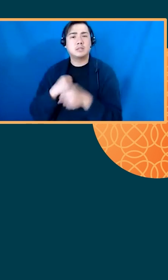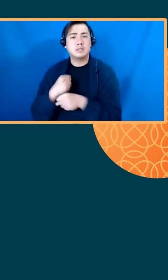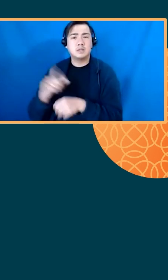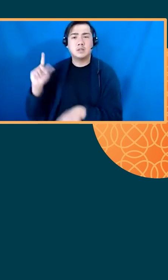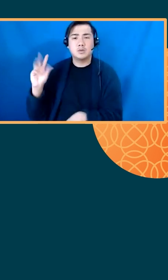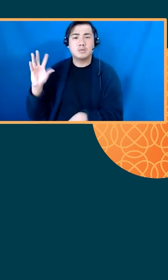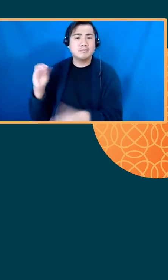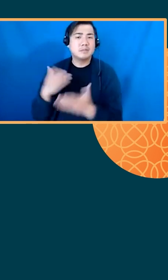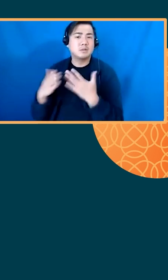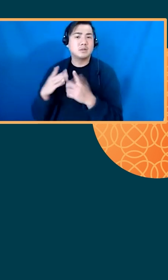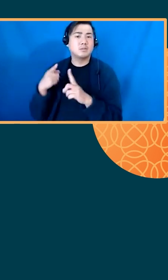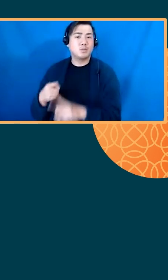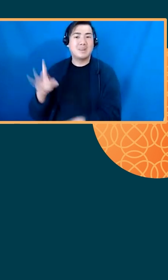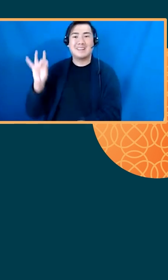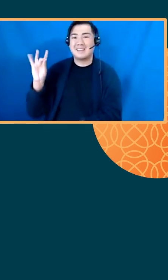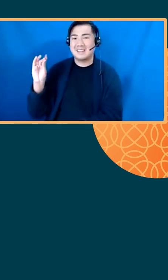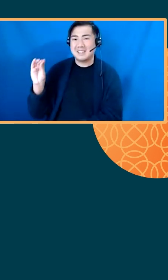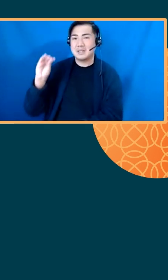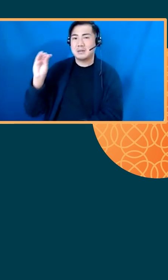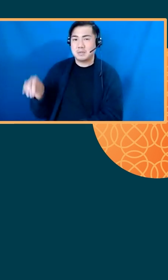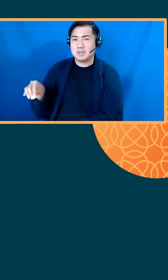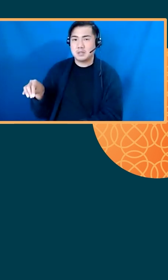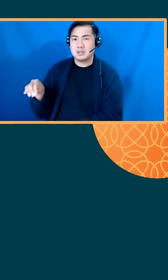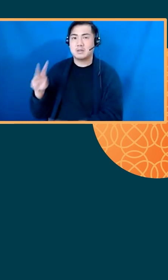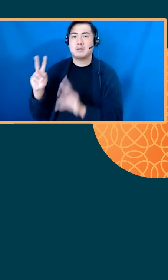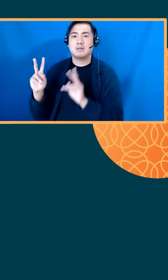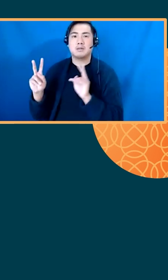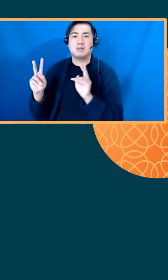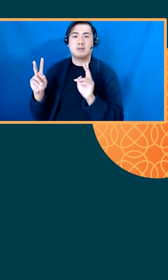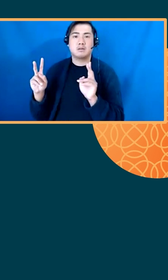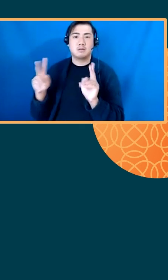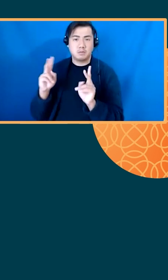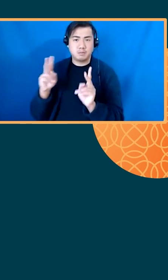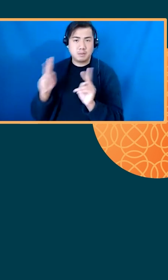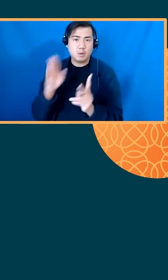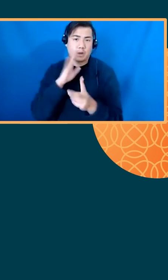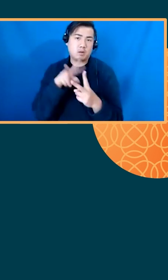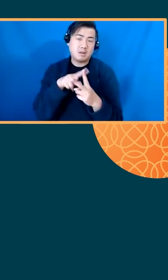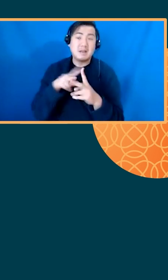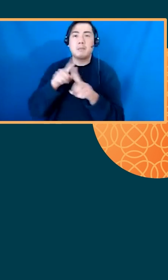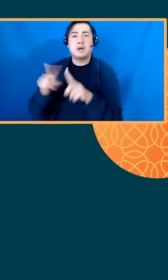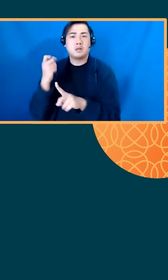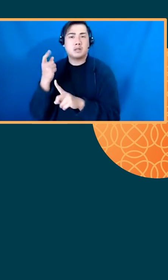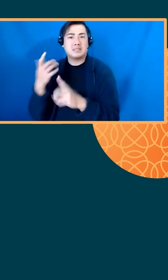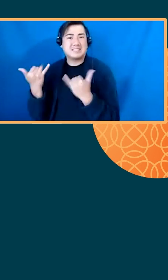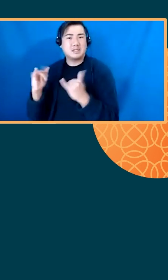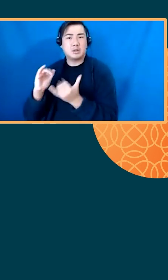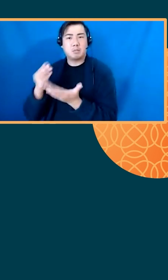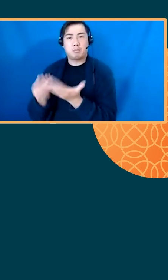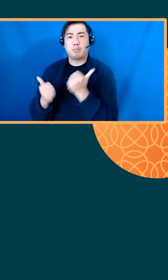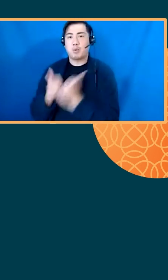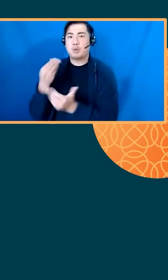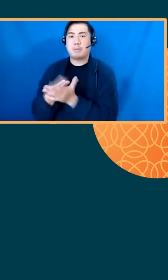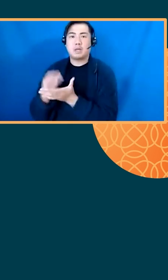80% of the wealth is going to be concentrated with white folks. that's where the wealth is going to be concentrated,